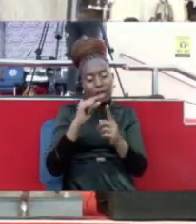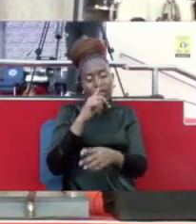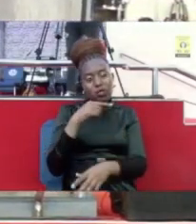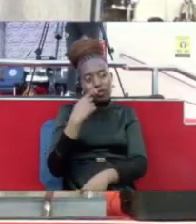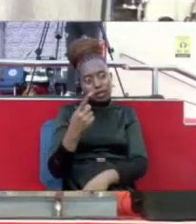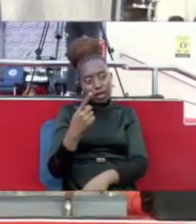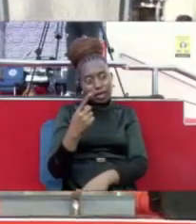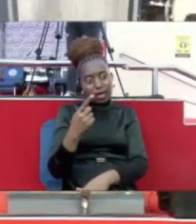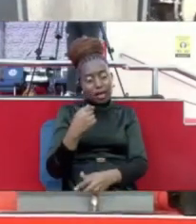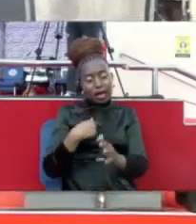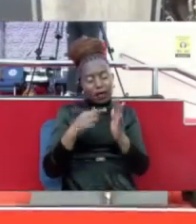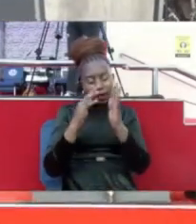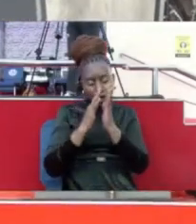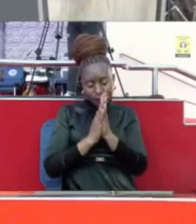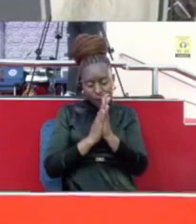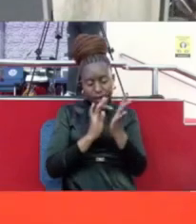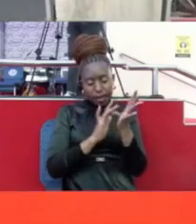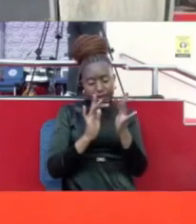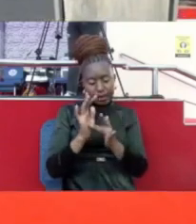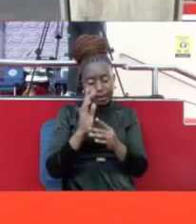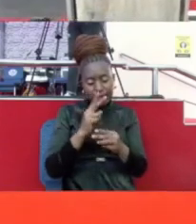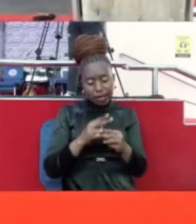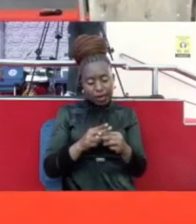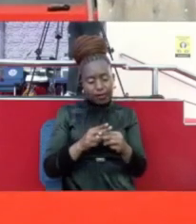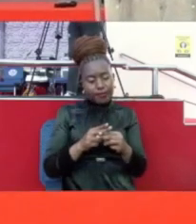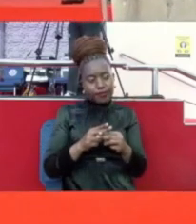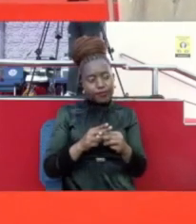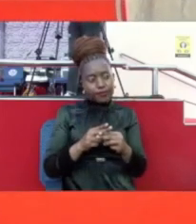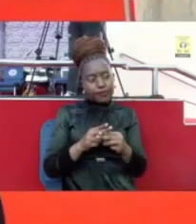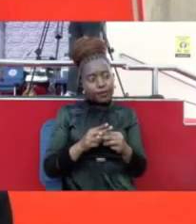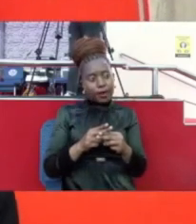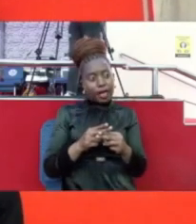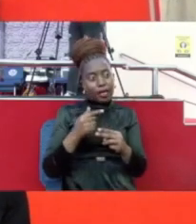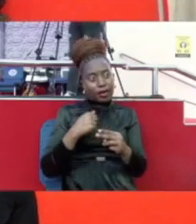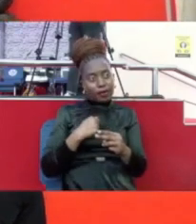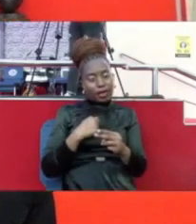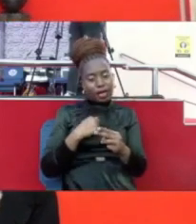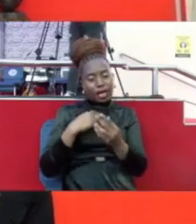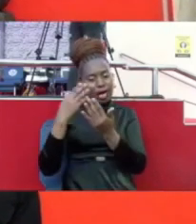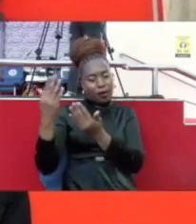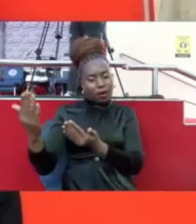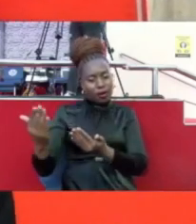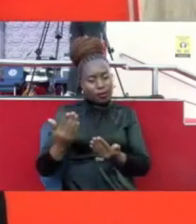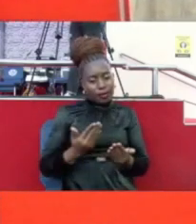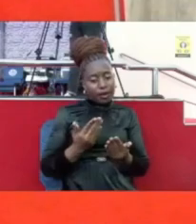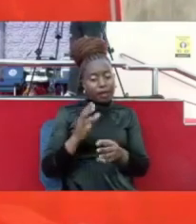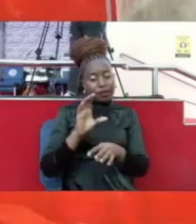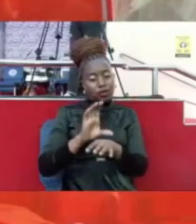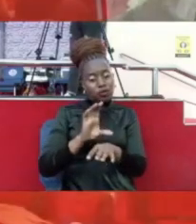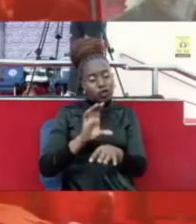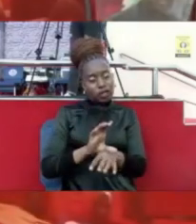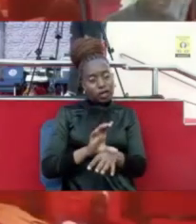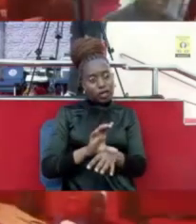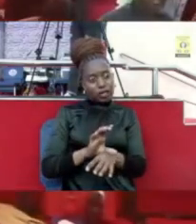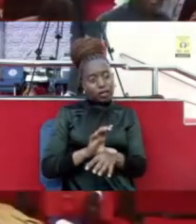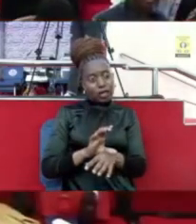and I pray in Jesus' name na naomba katika jina la Yesu, that I bring them to this church kwamba niwalete katika hili kanisa, and they will